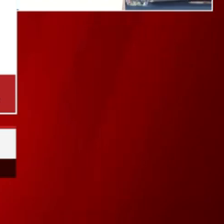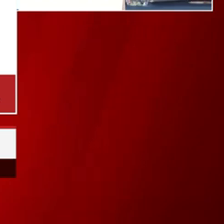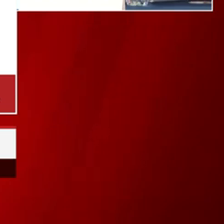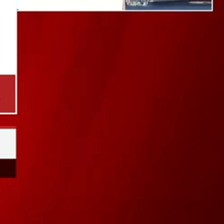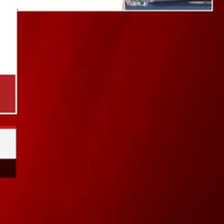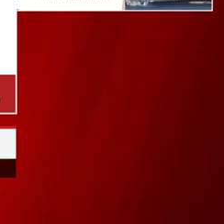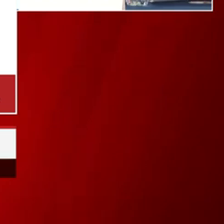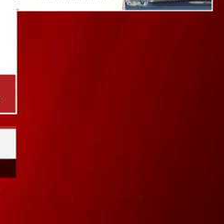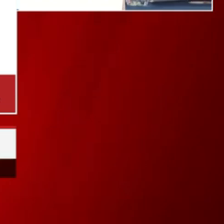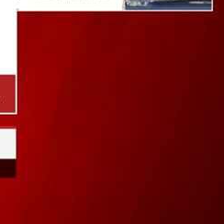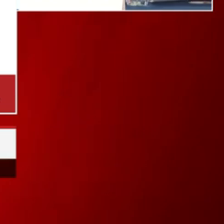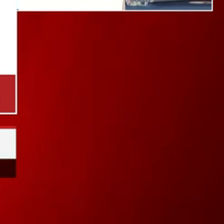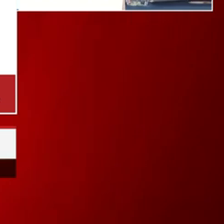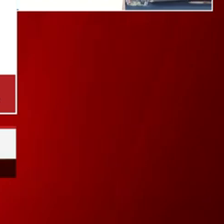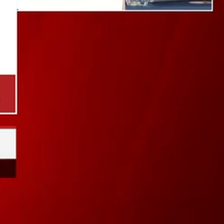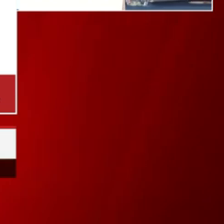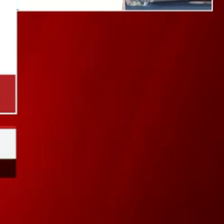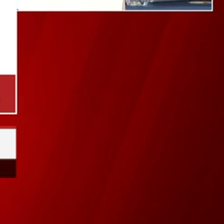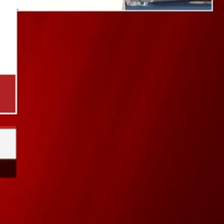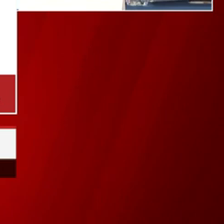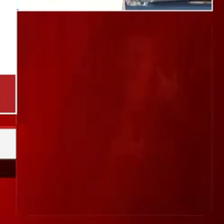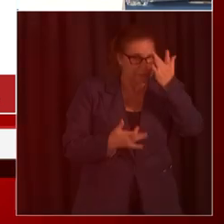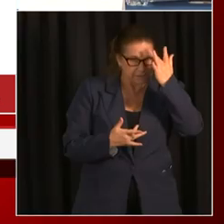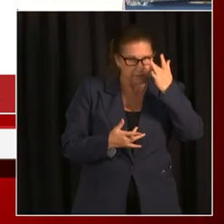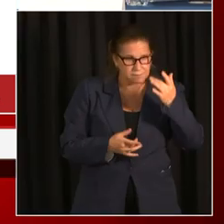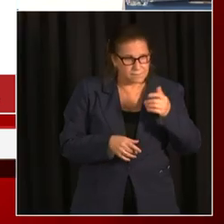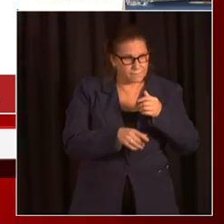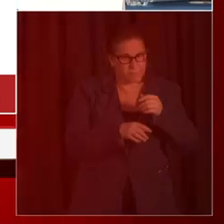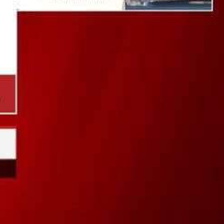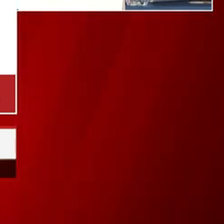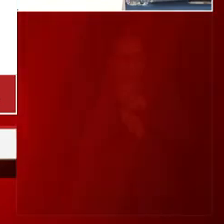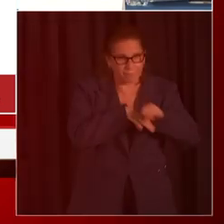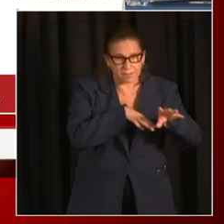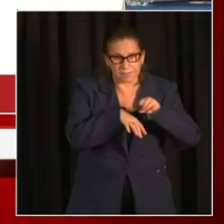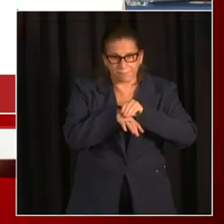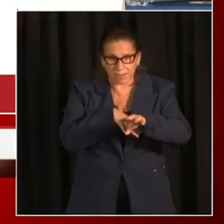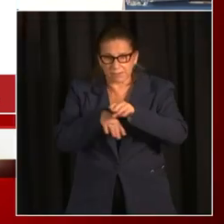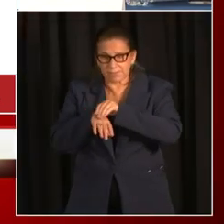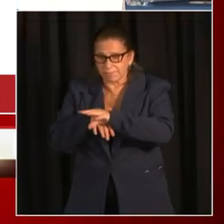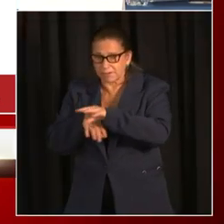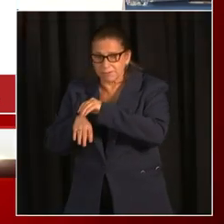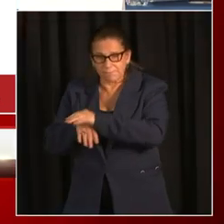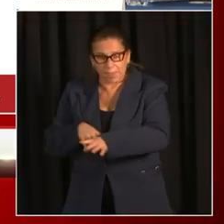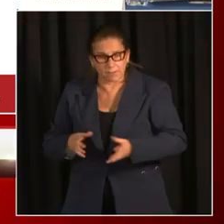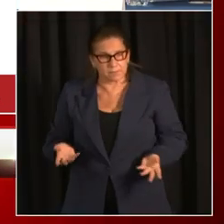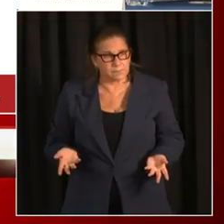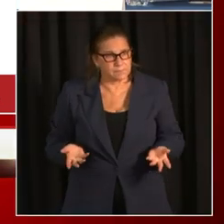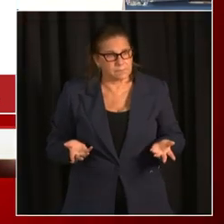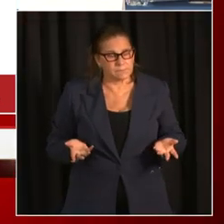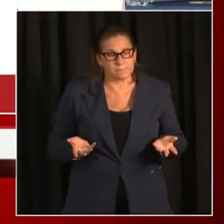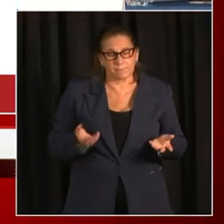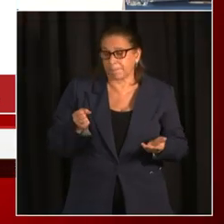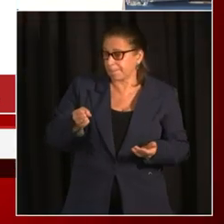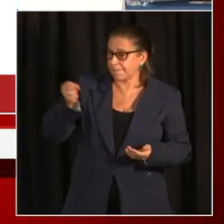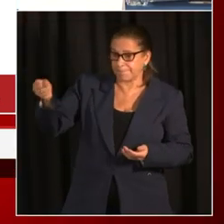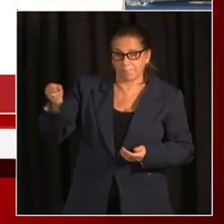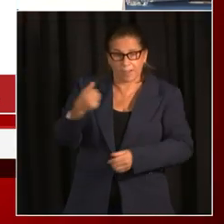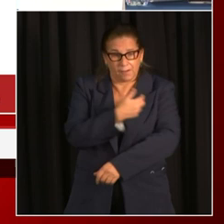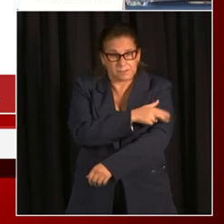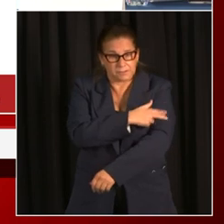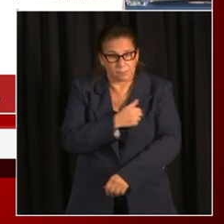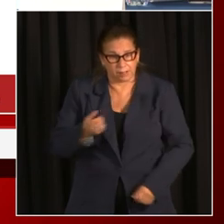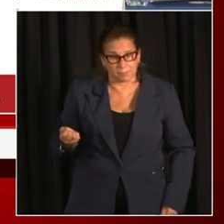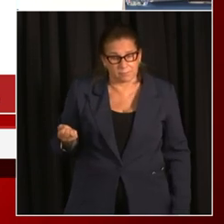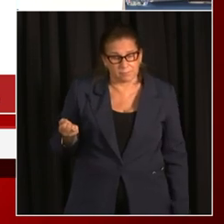affected. We wanted to illustrate this one because hospitalized individuals, by definition, newer